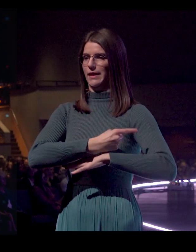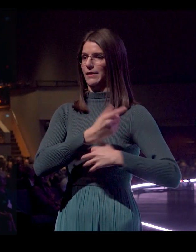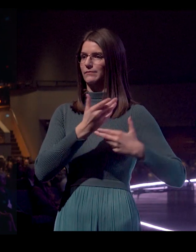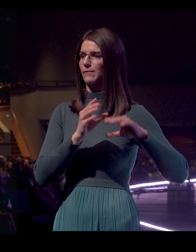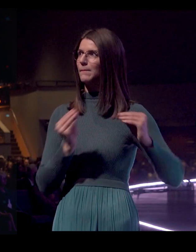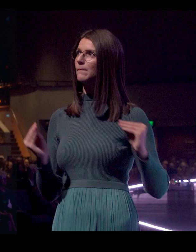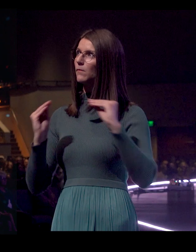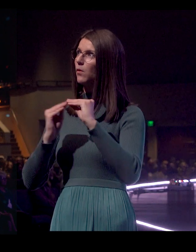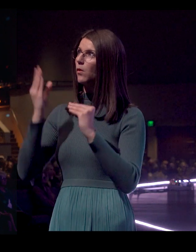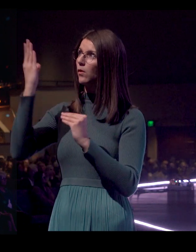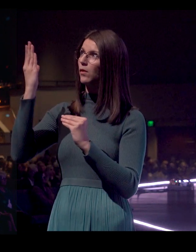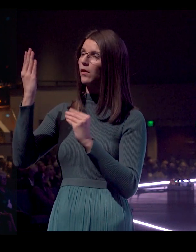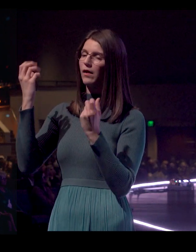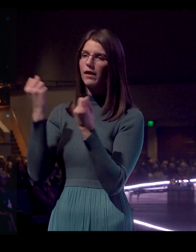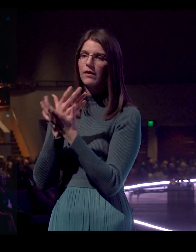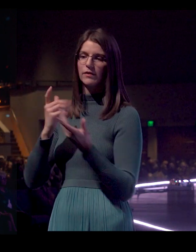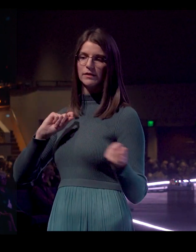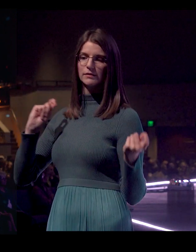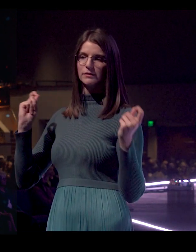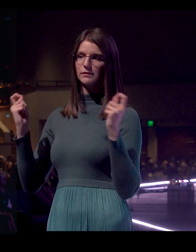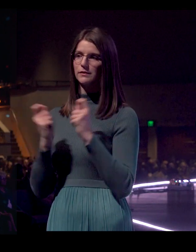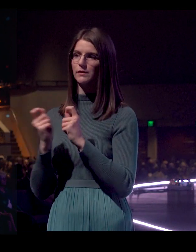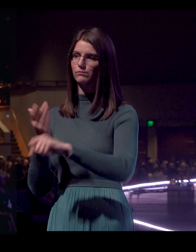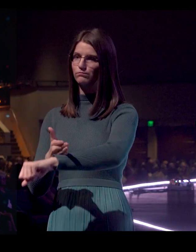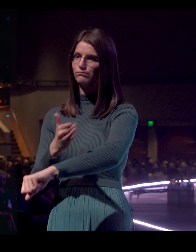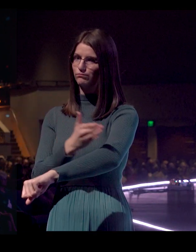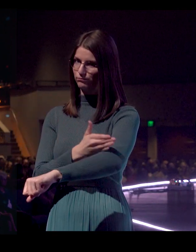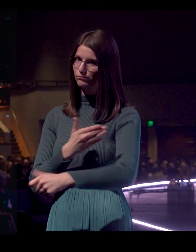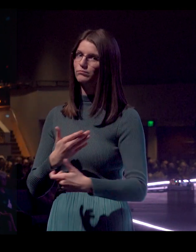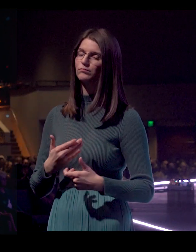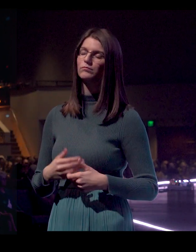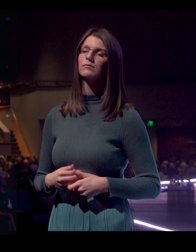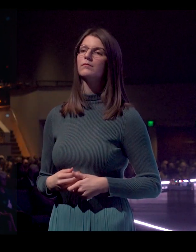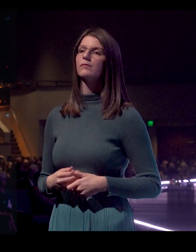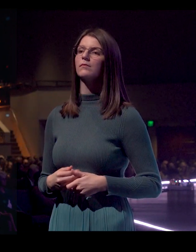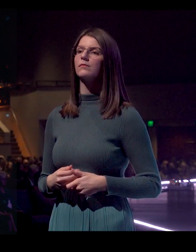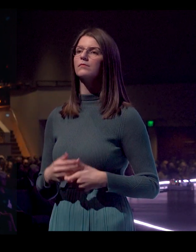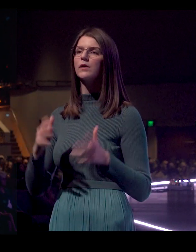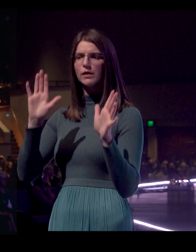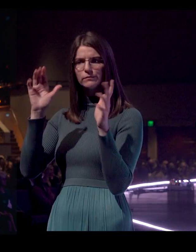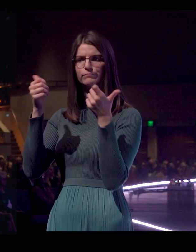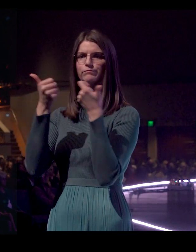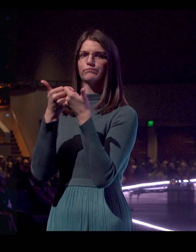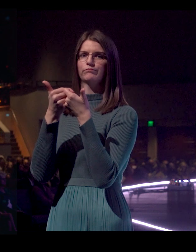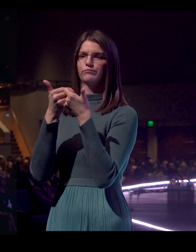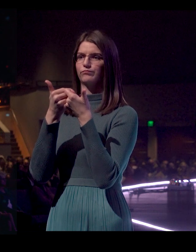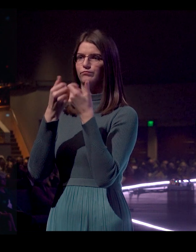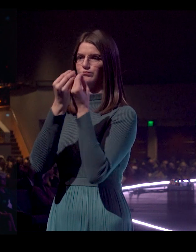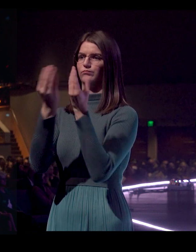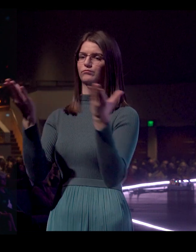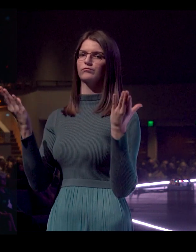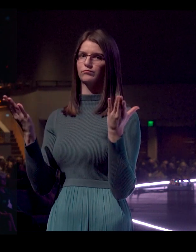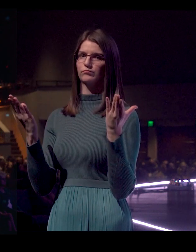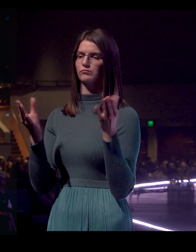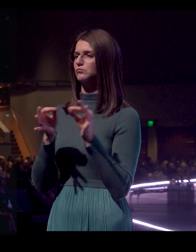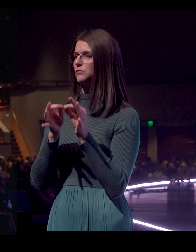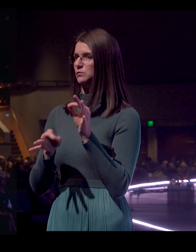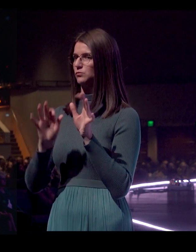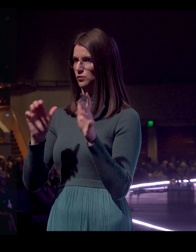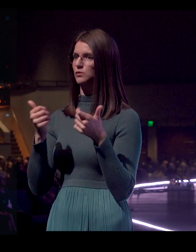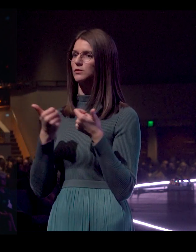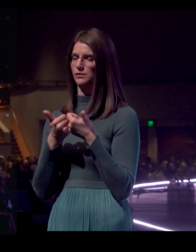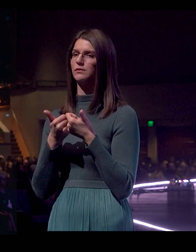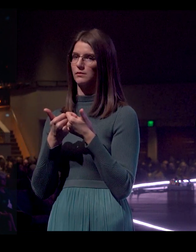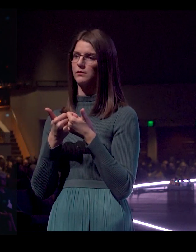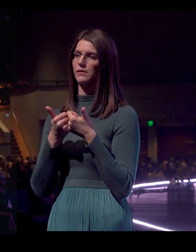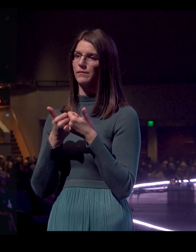And so I want to issue a challenge to you this Christmas. It's a very simple challenge. That as you go into 2024,